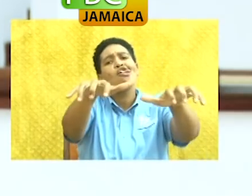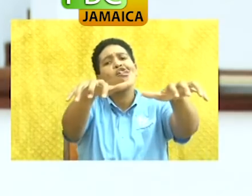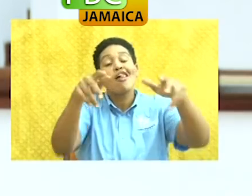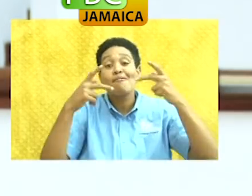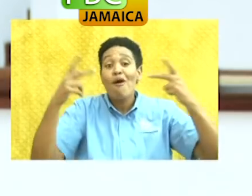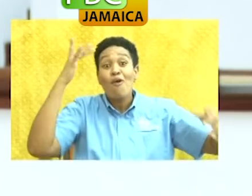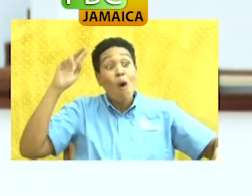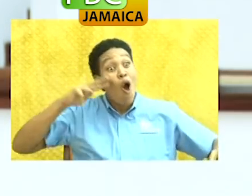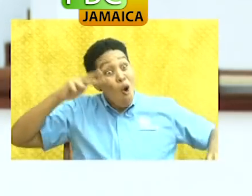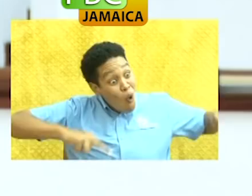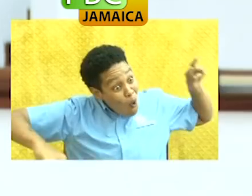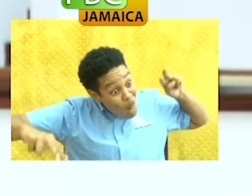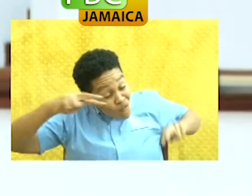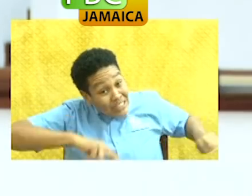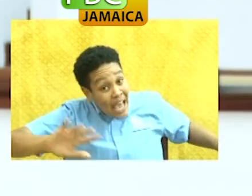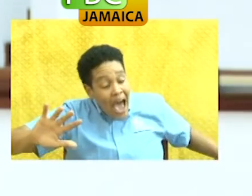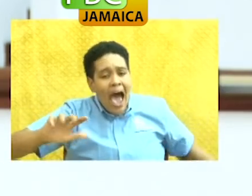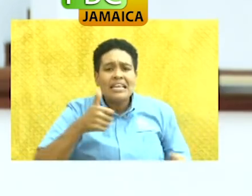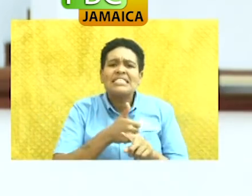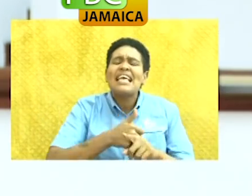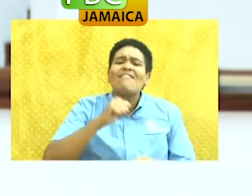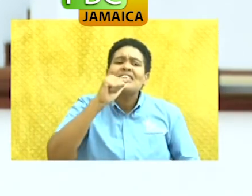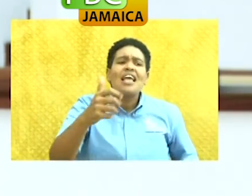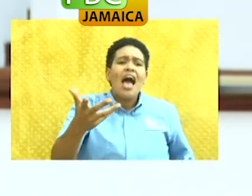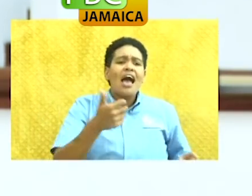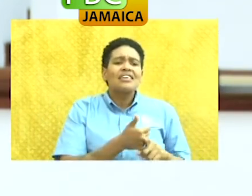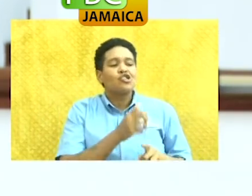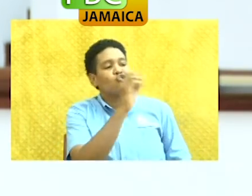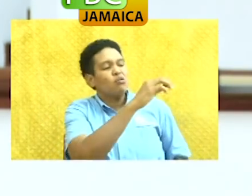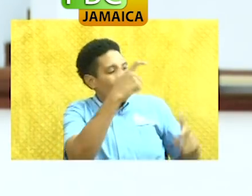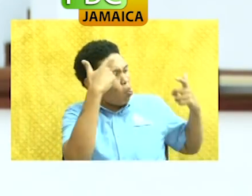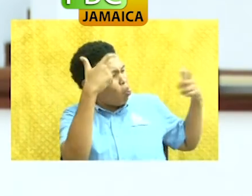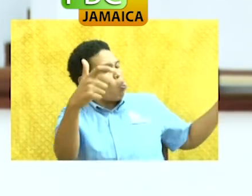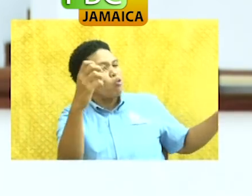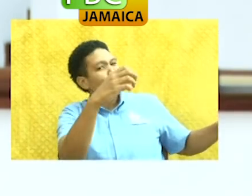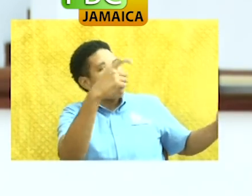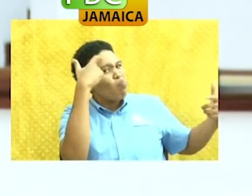Because oversight, Madam Speaker, is not merely